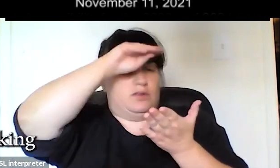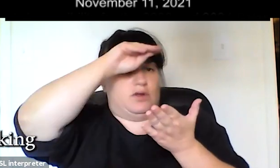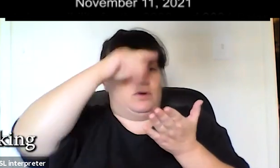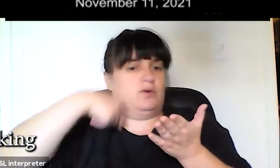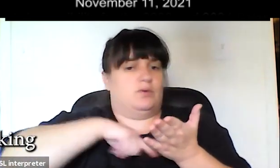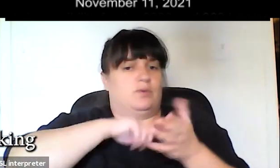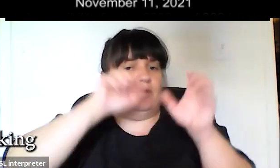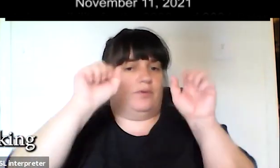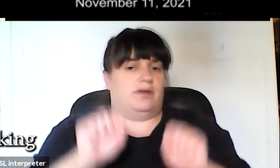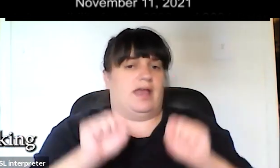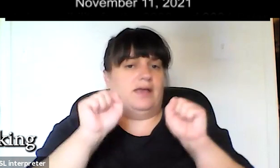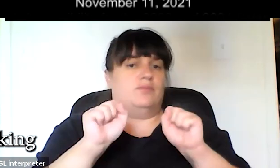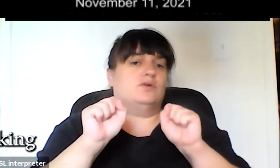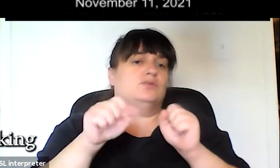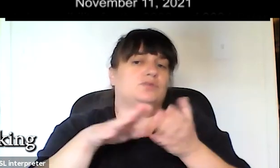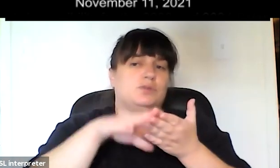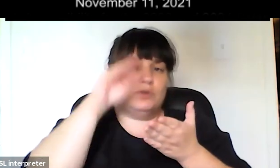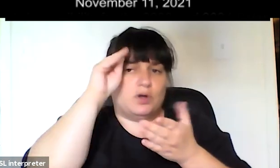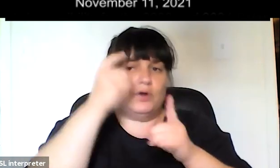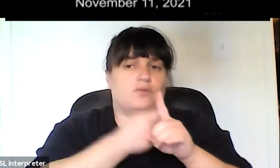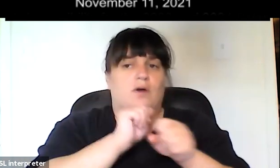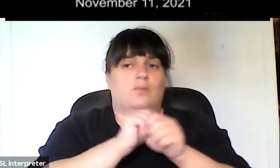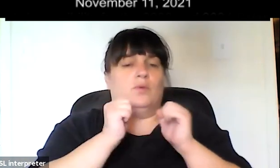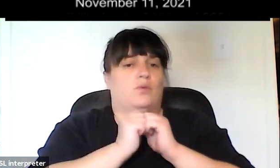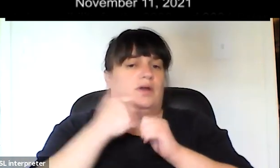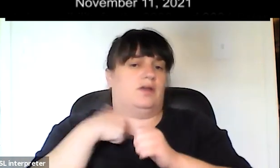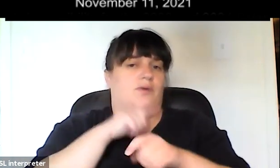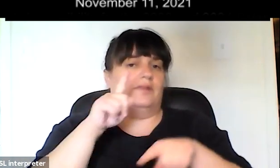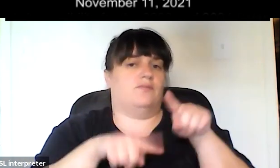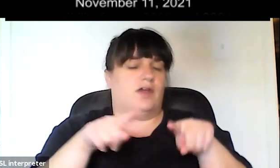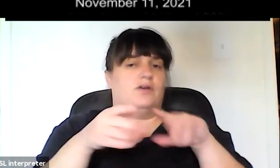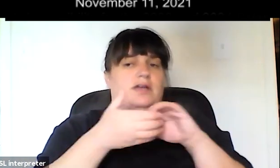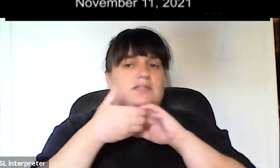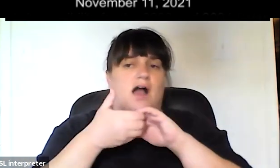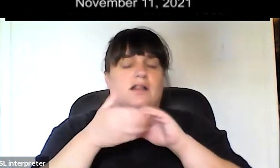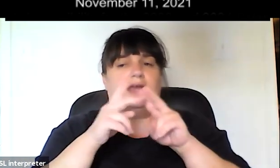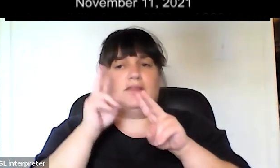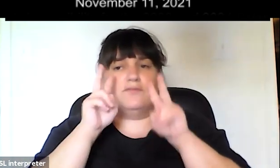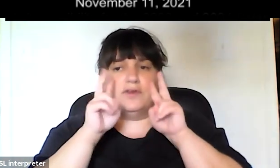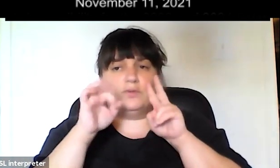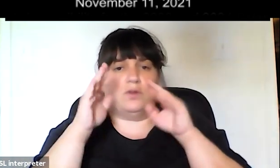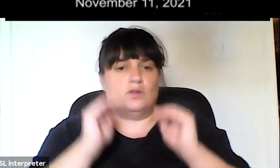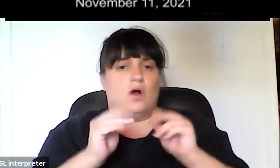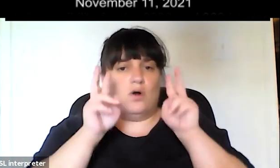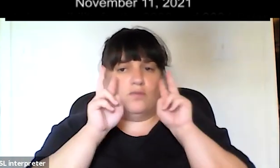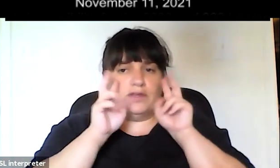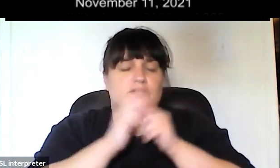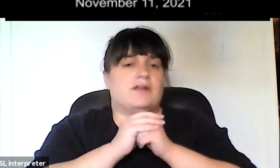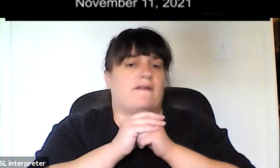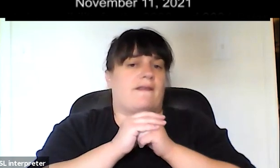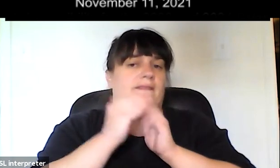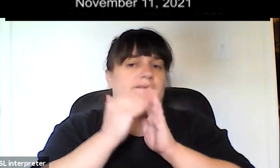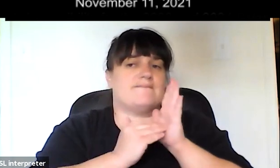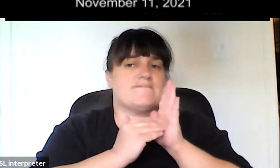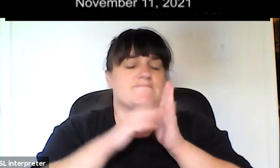been able to glean from working with our various colleagues that are either blind or low vision. And those